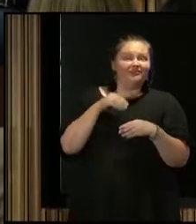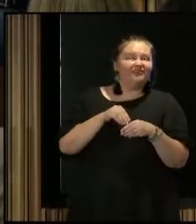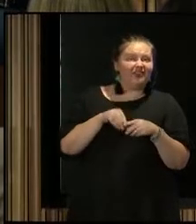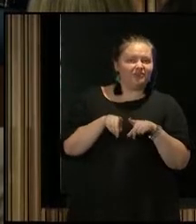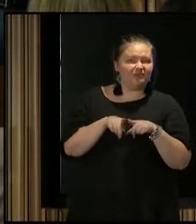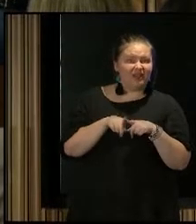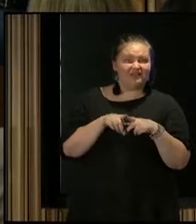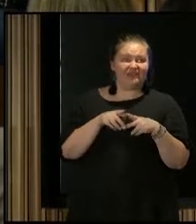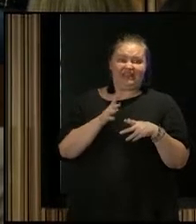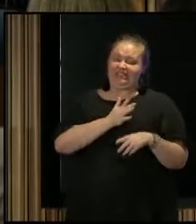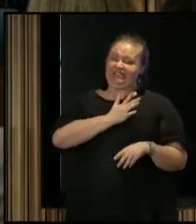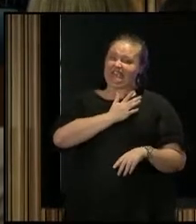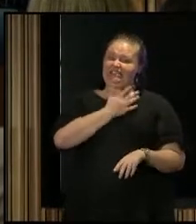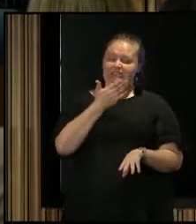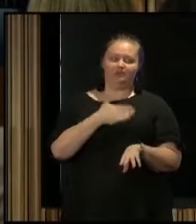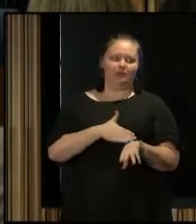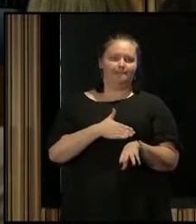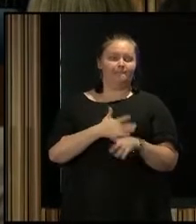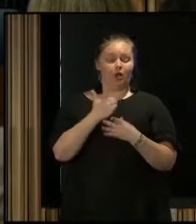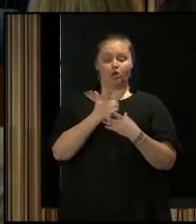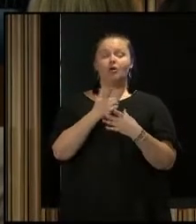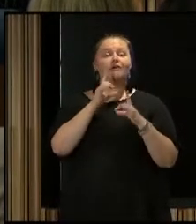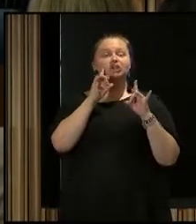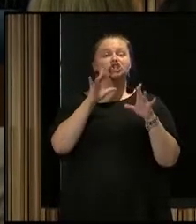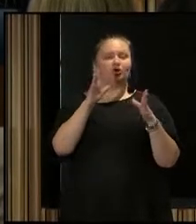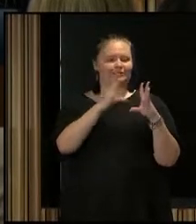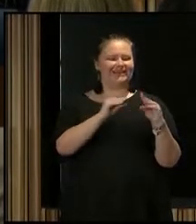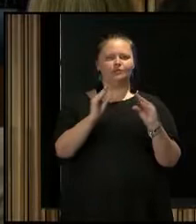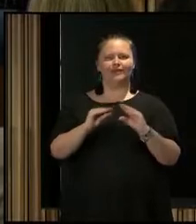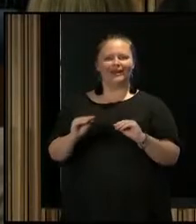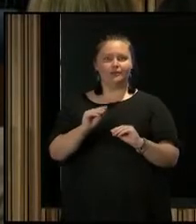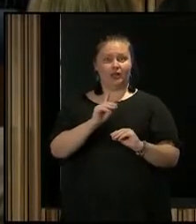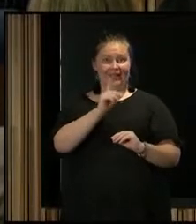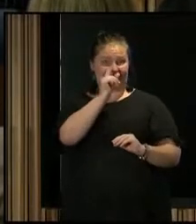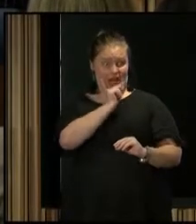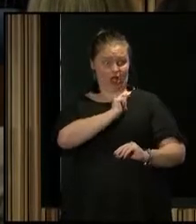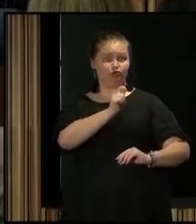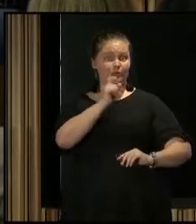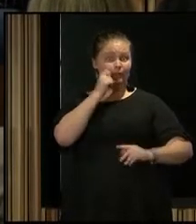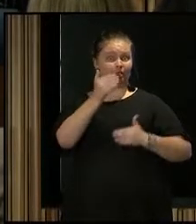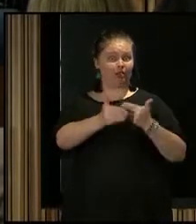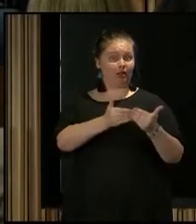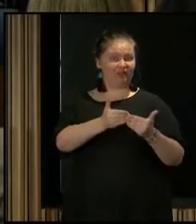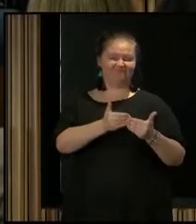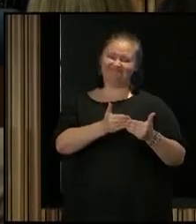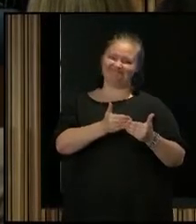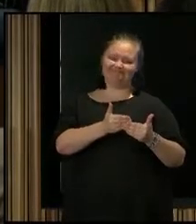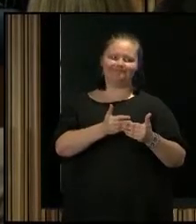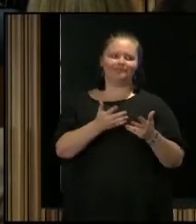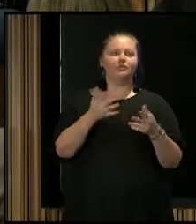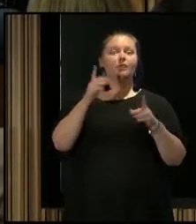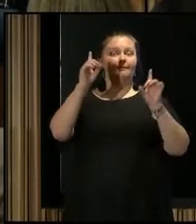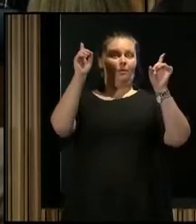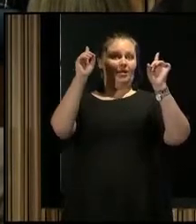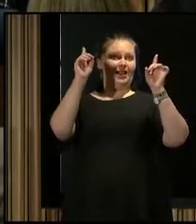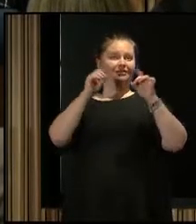been a time, and lots of shows have been cancelled, and it's hard to trust something's going to go ahead, and all of these things. So I think right now we are